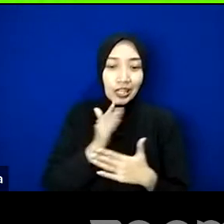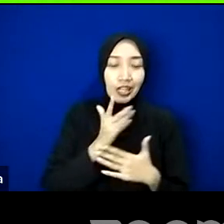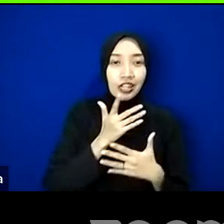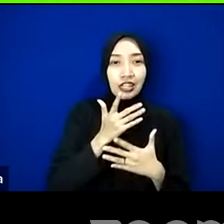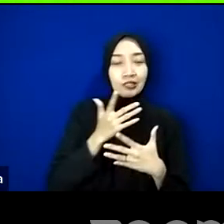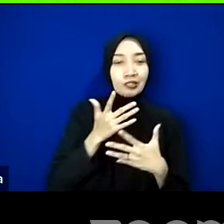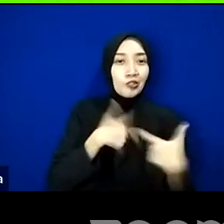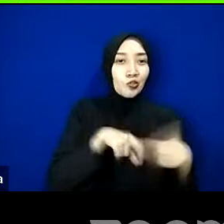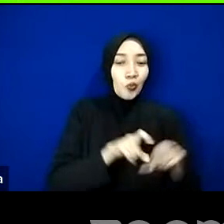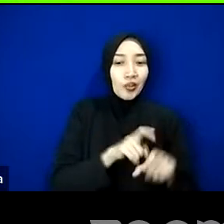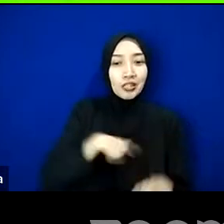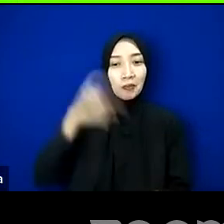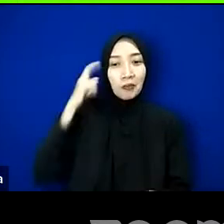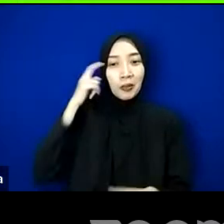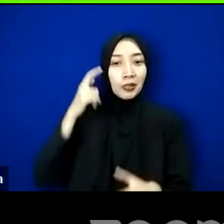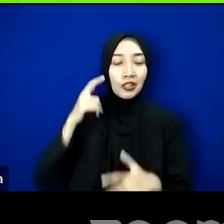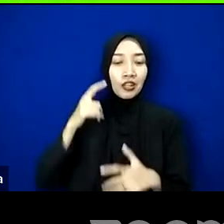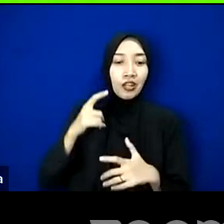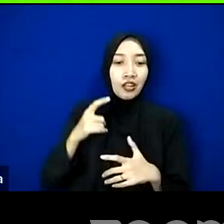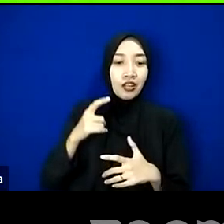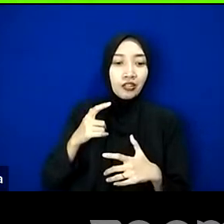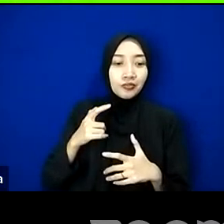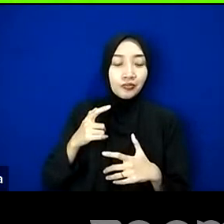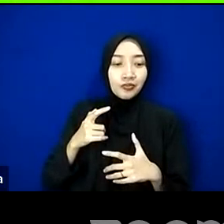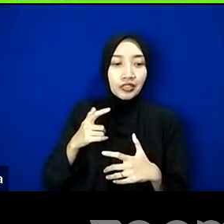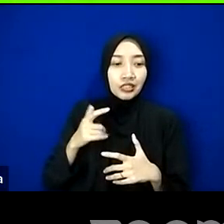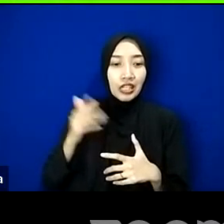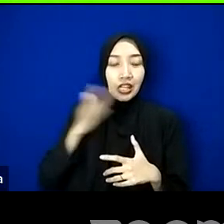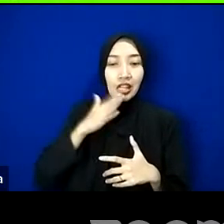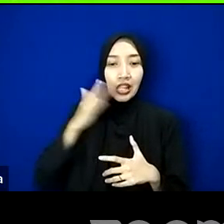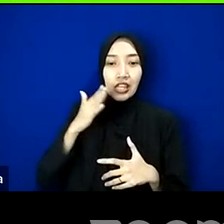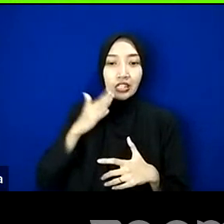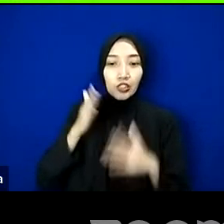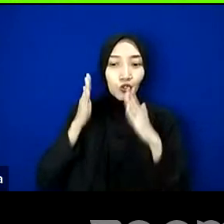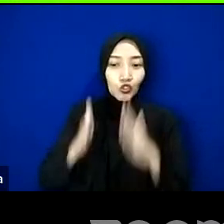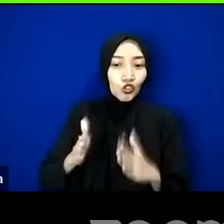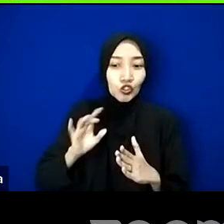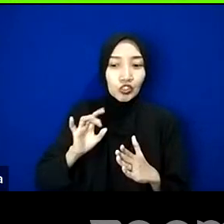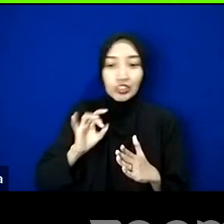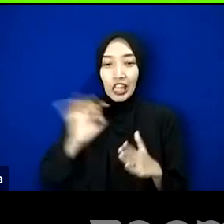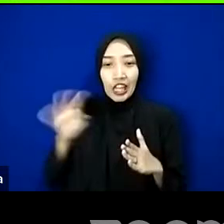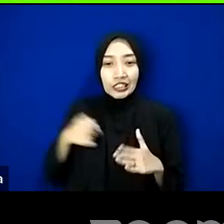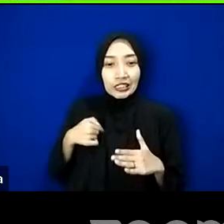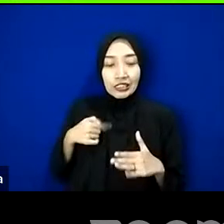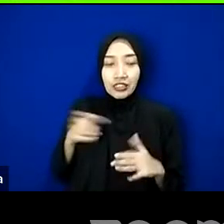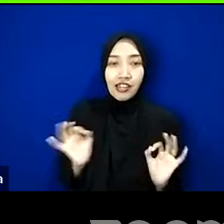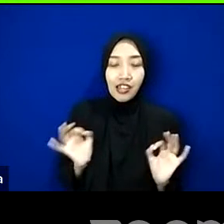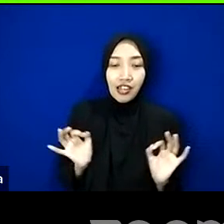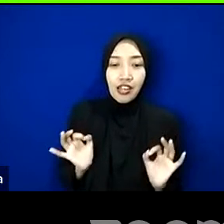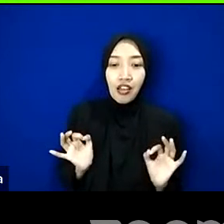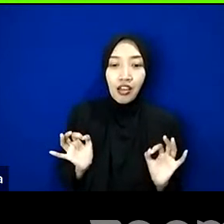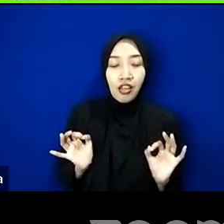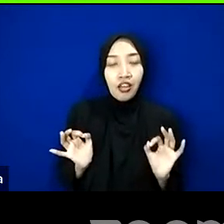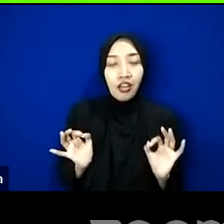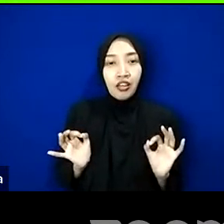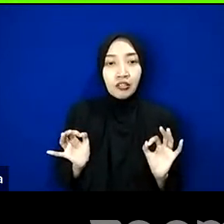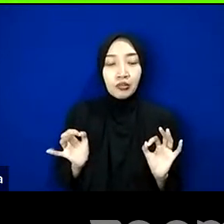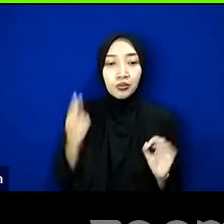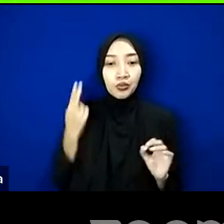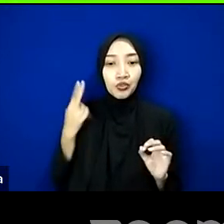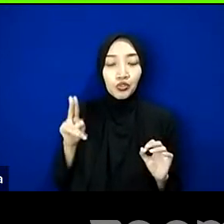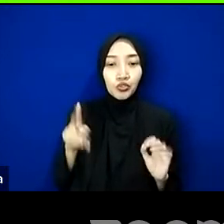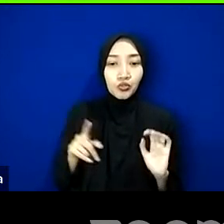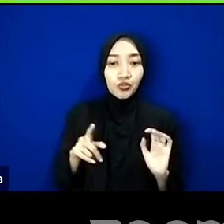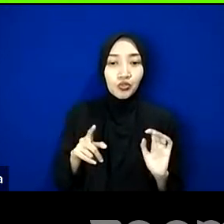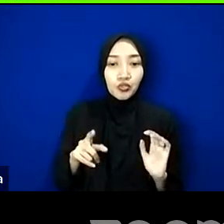reasons why we actually want to retain this kind of very harsh punishment. But if I may add some short